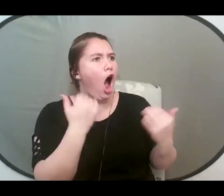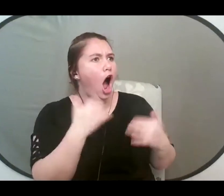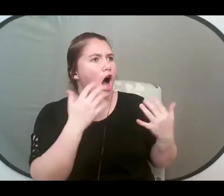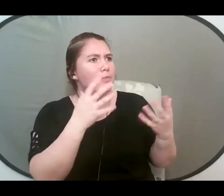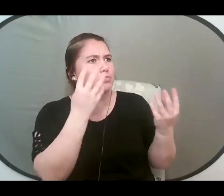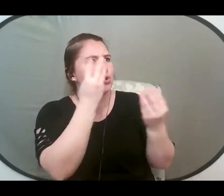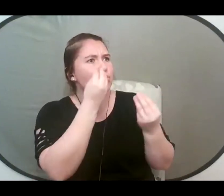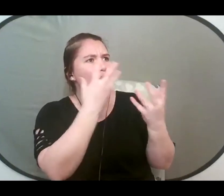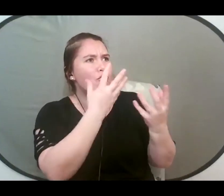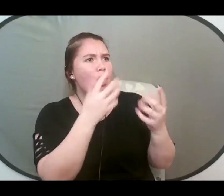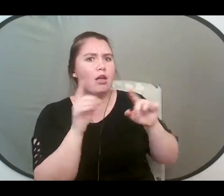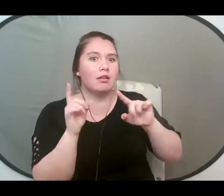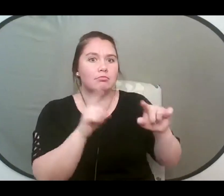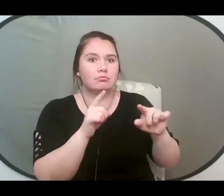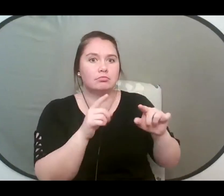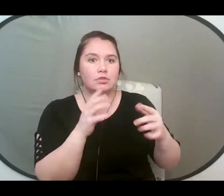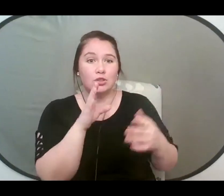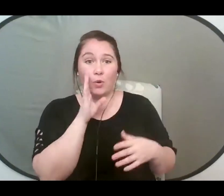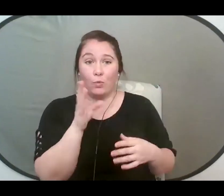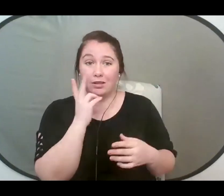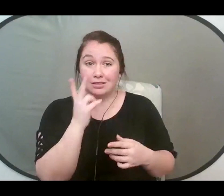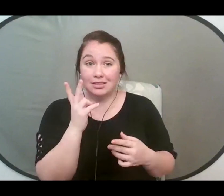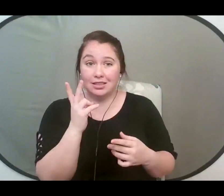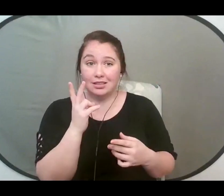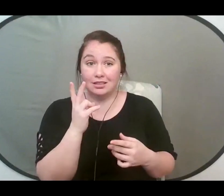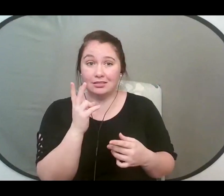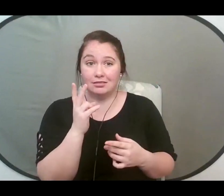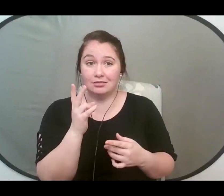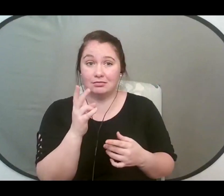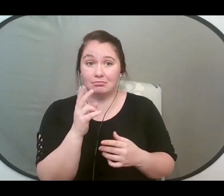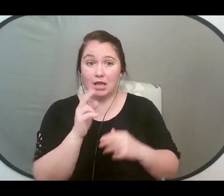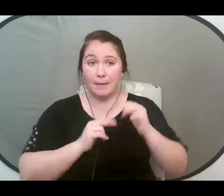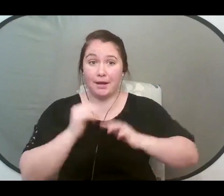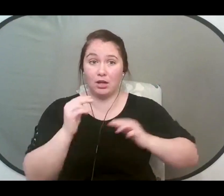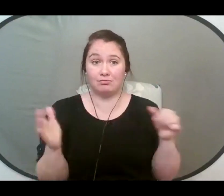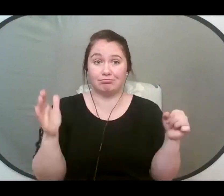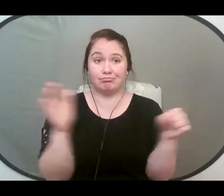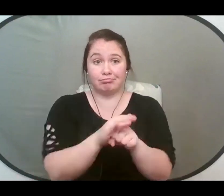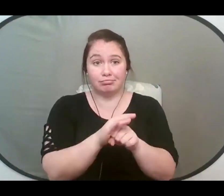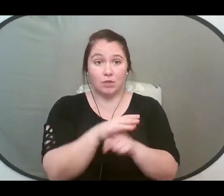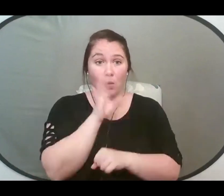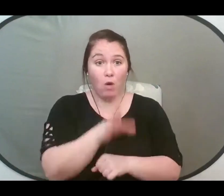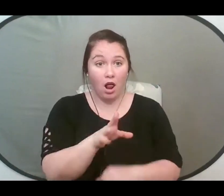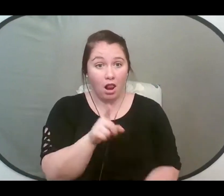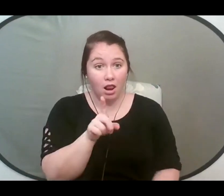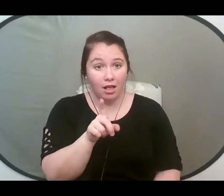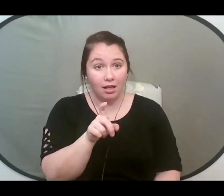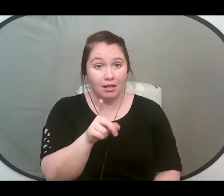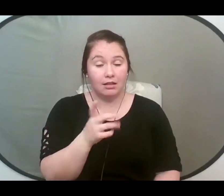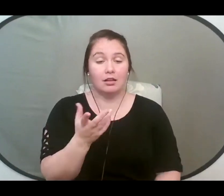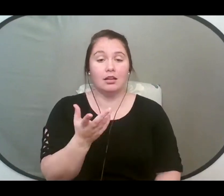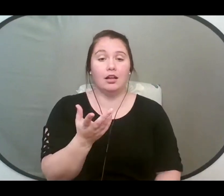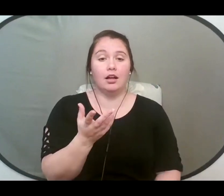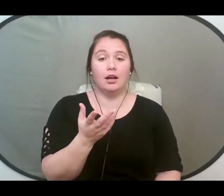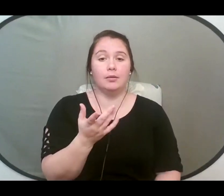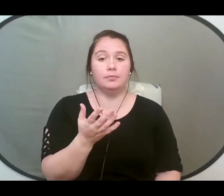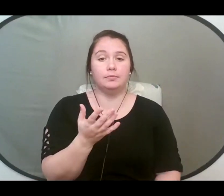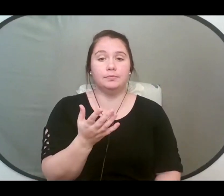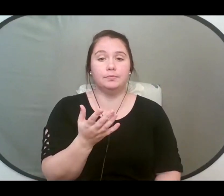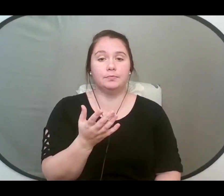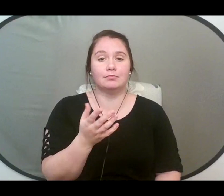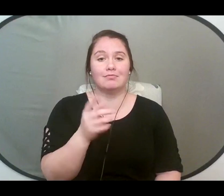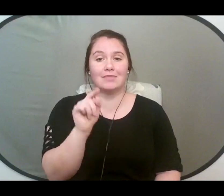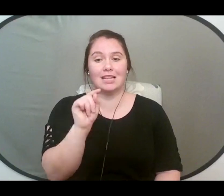exceed the capacity project or the demographic projections? You know, tennis did come up, and just knowing, you know,